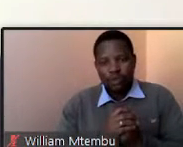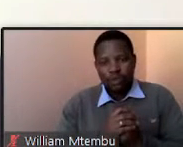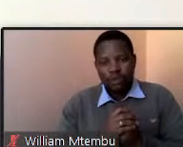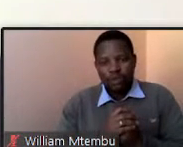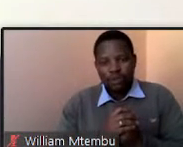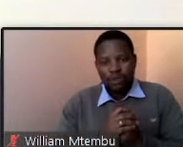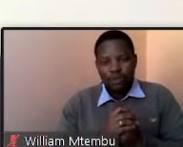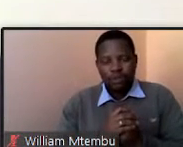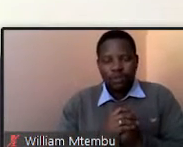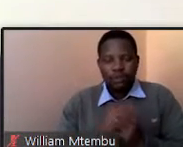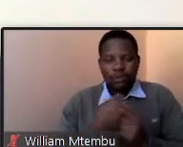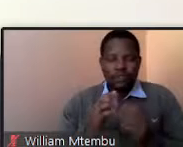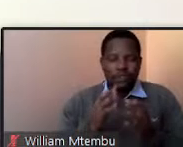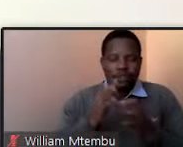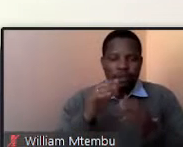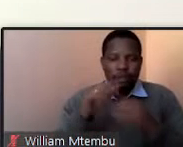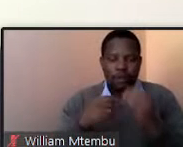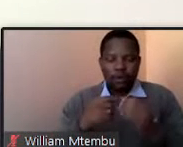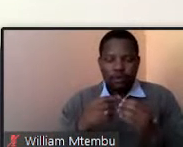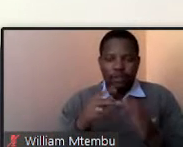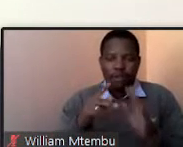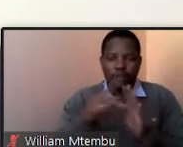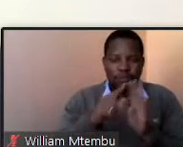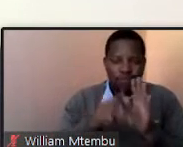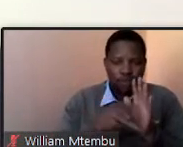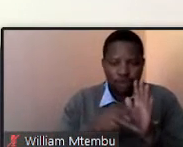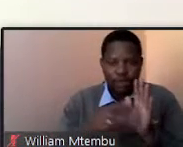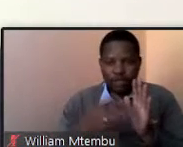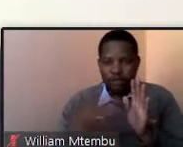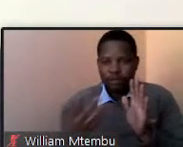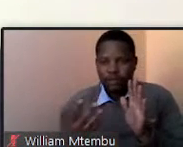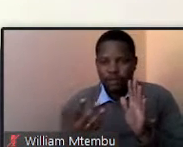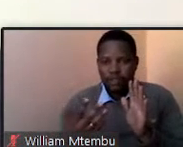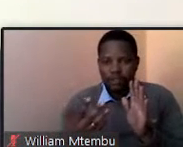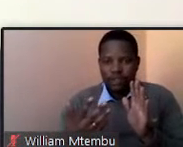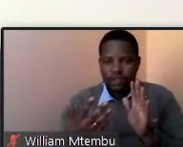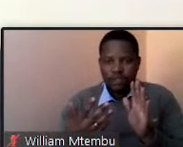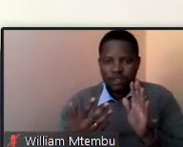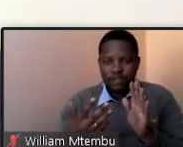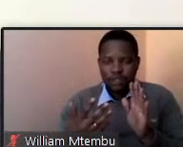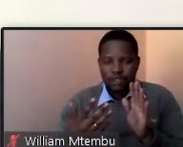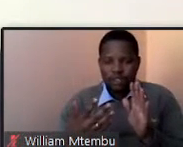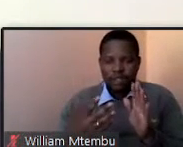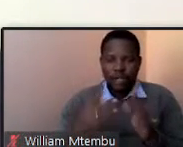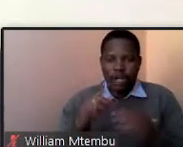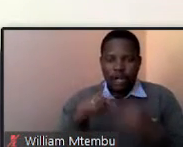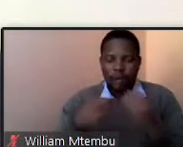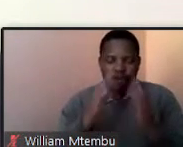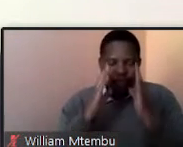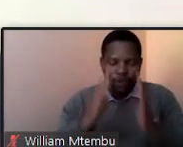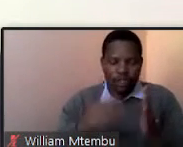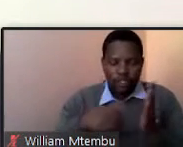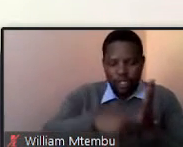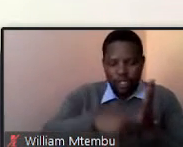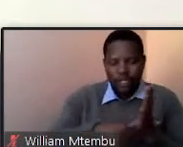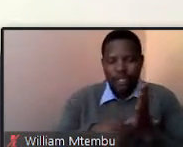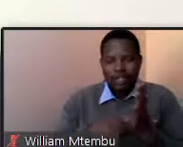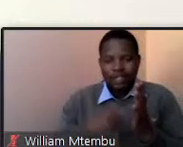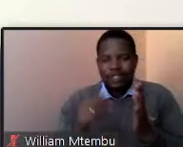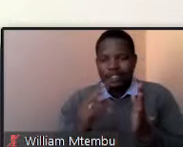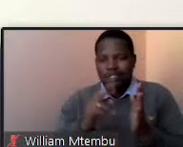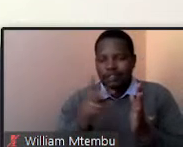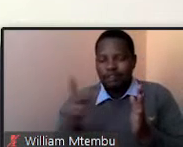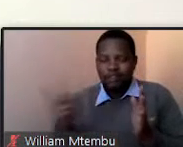which was addressing programs, including social grants focusing on various aspects of food